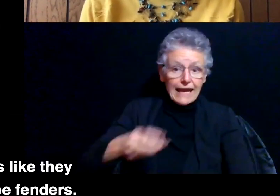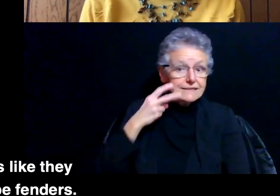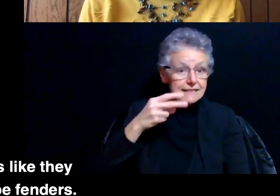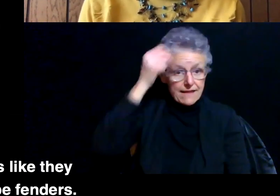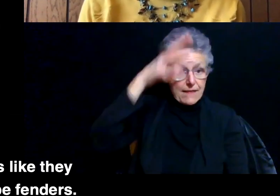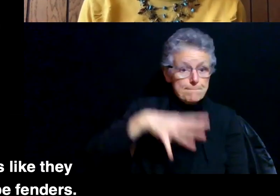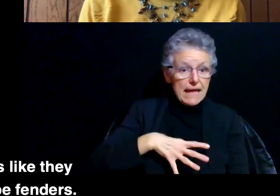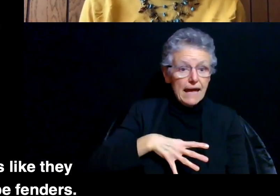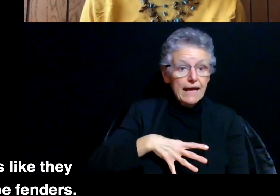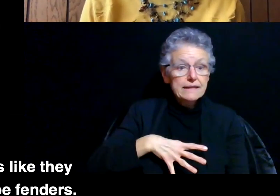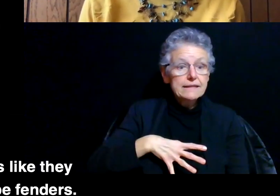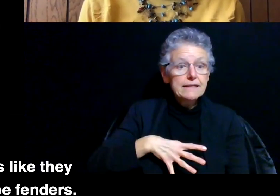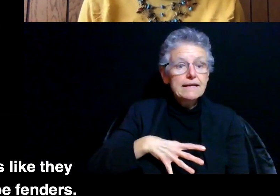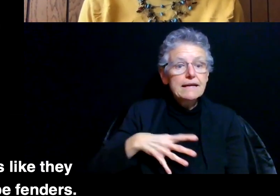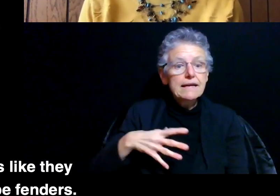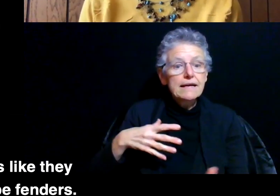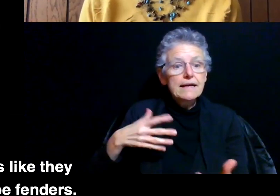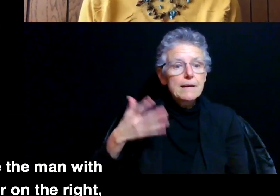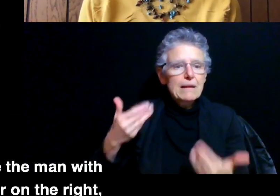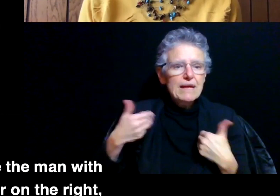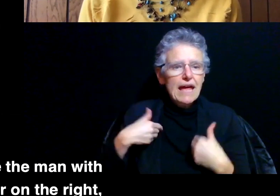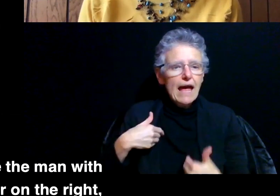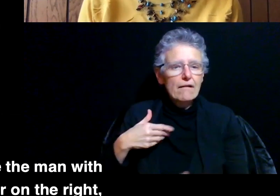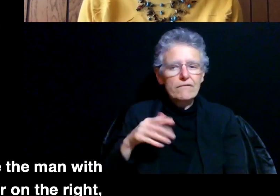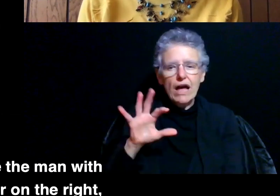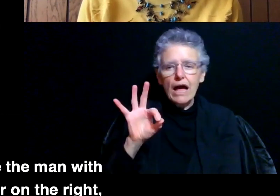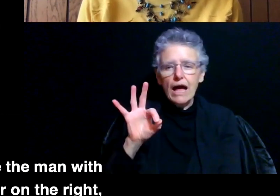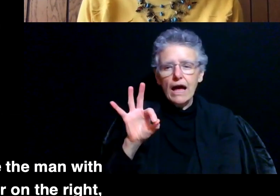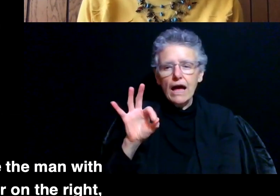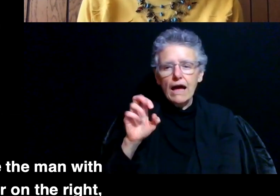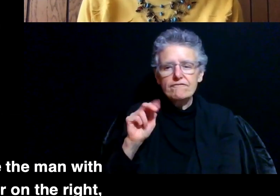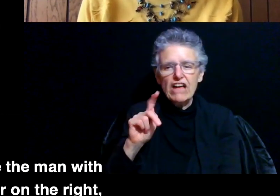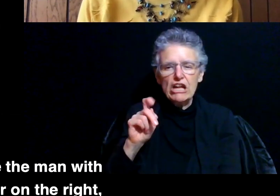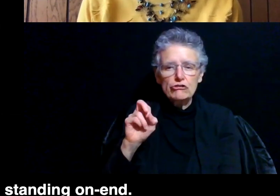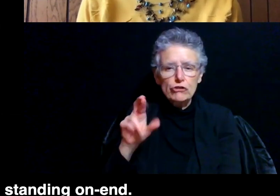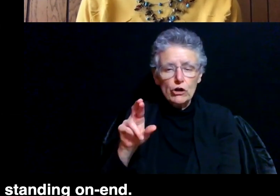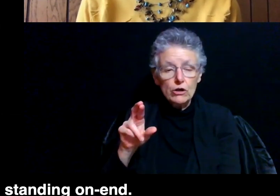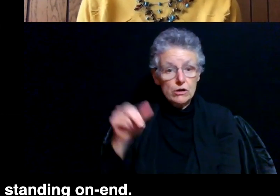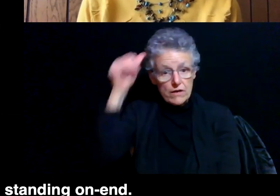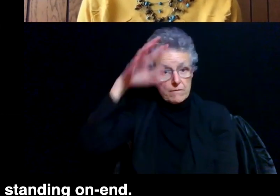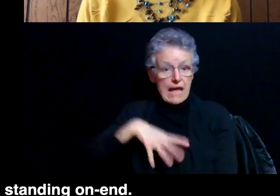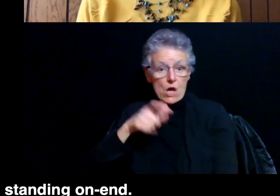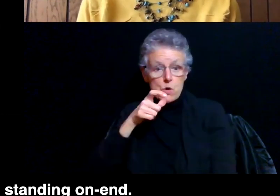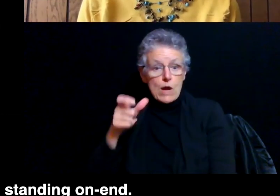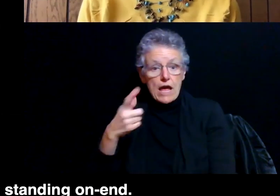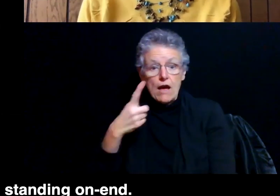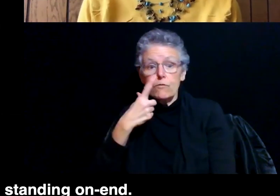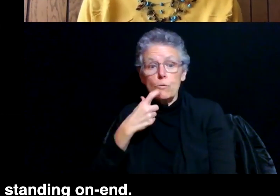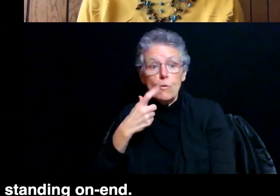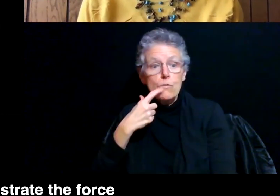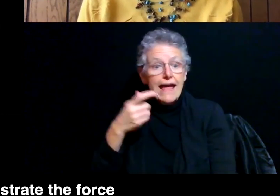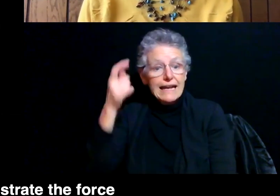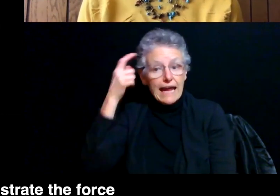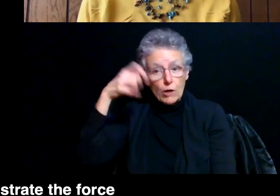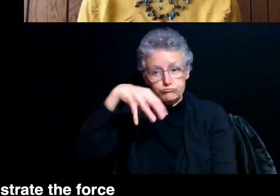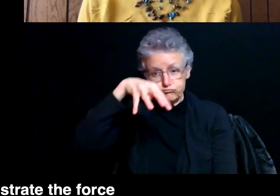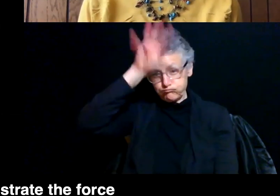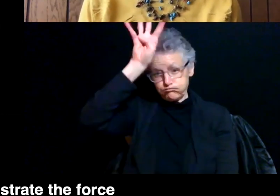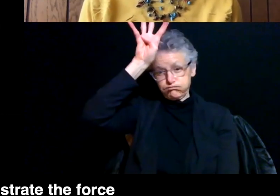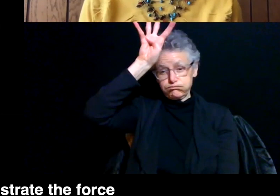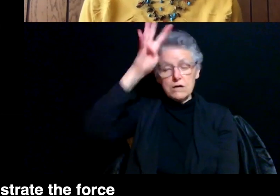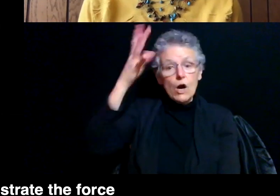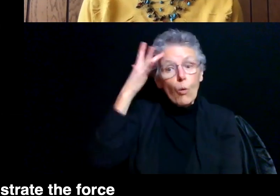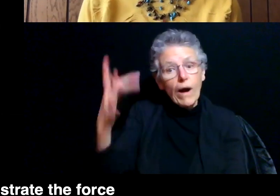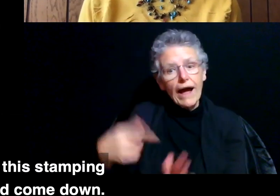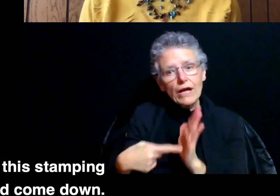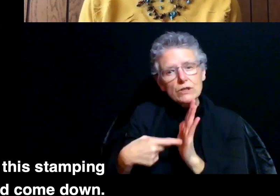holding, looks like they might be fenders. And notice the man with the red hair on the right, how his hair is standing on end. That's to